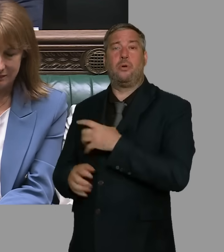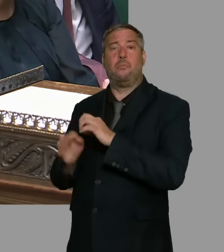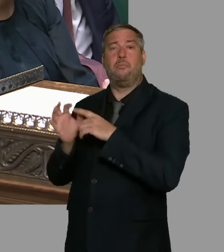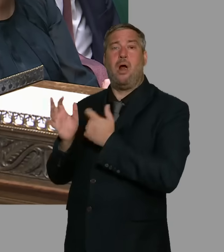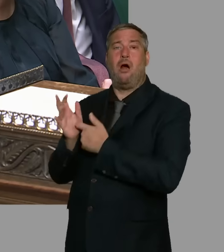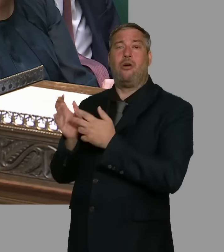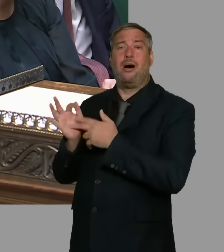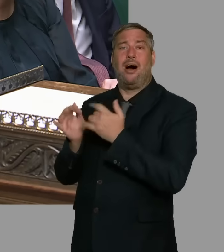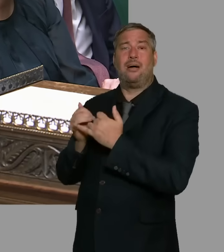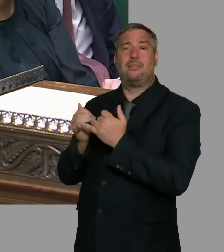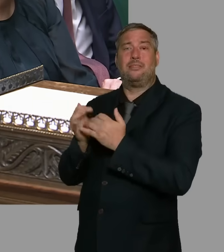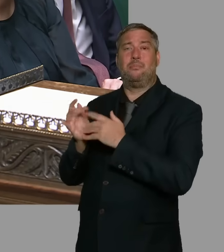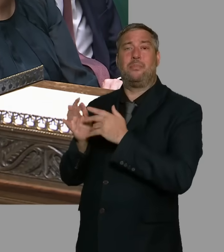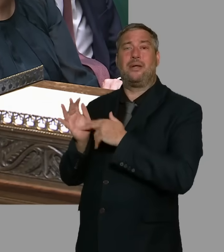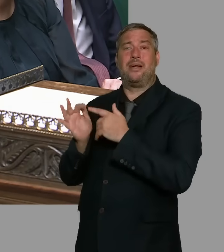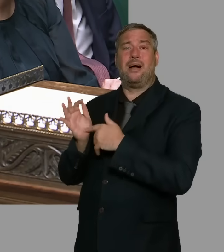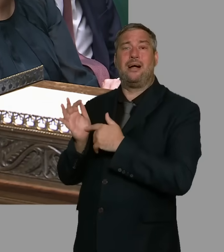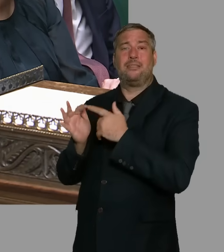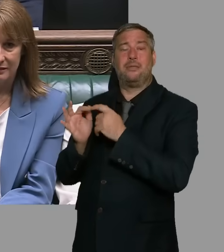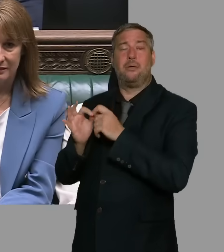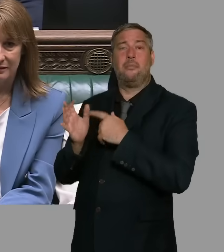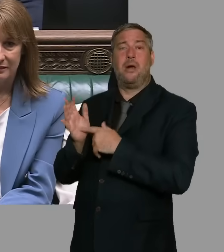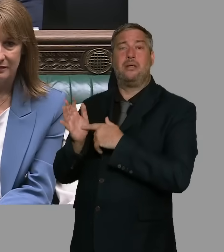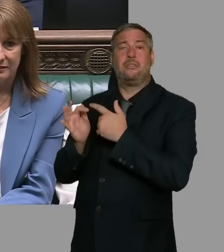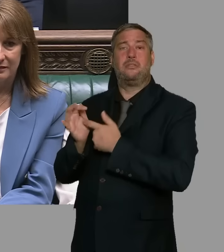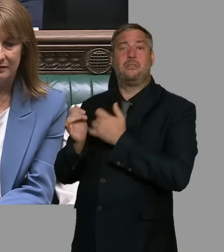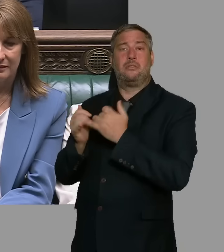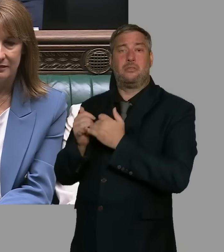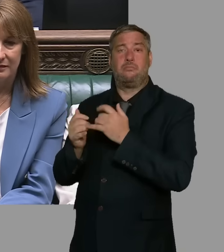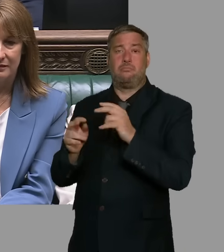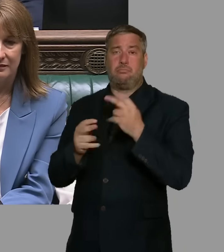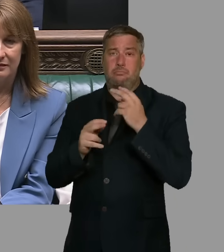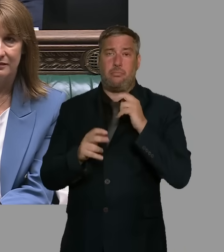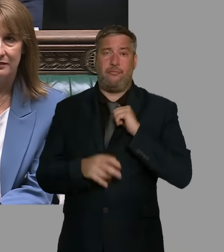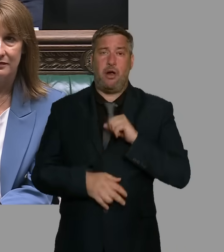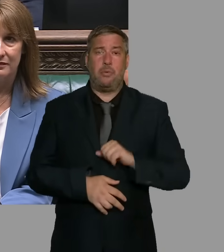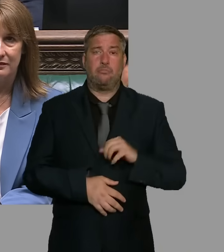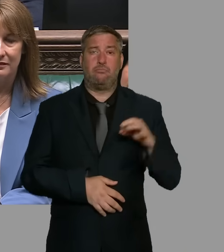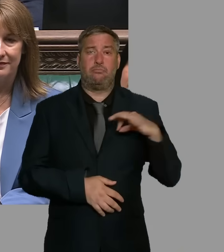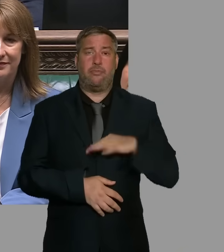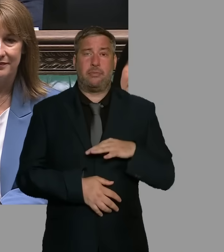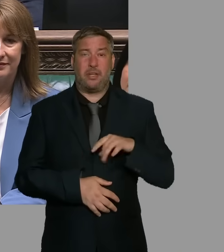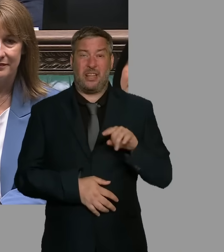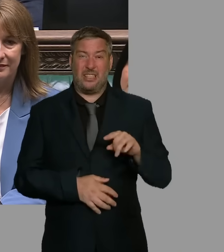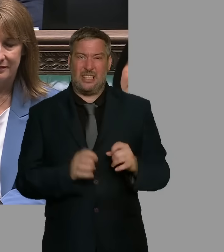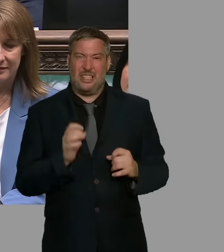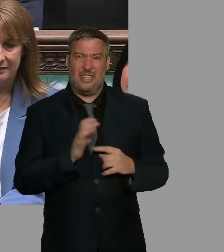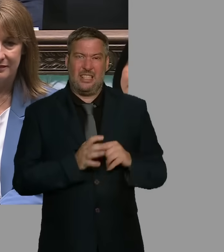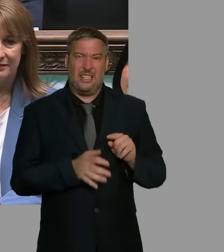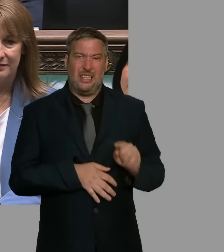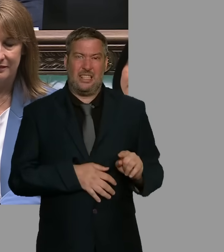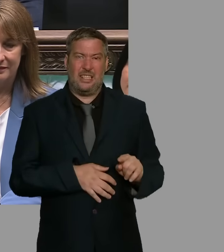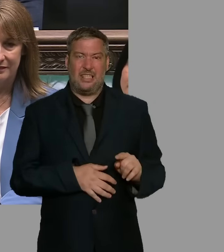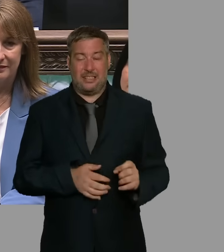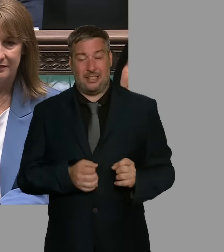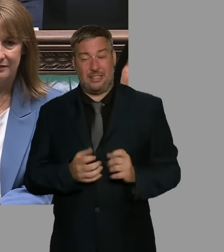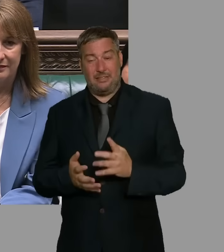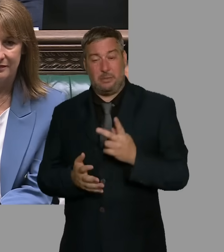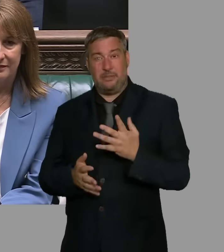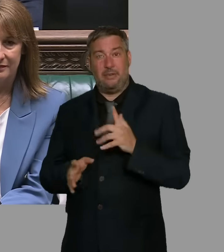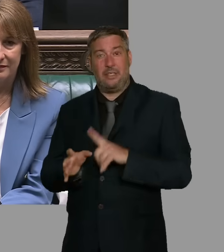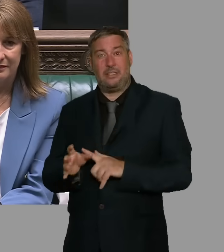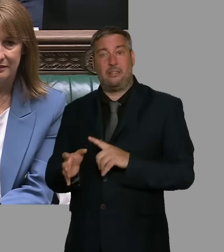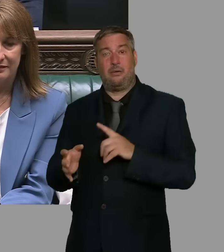great benefit to farmers, which of course they all say they will reverse. Mr. Speaker, that's on top of the £5 billion that we put